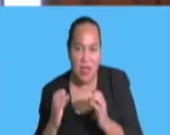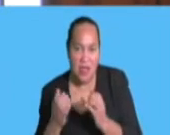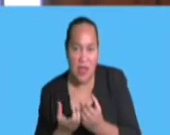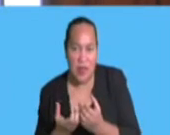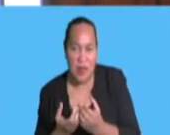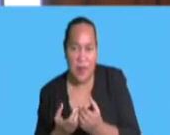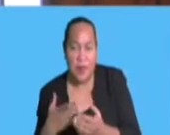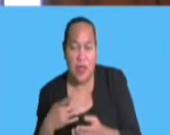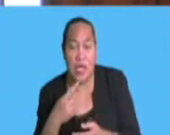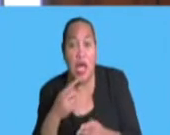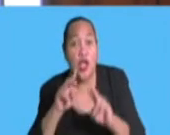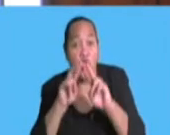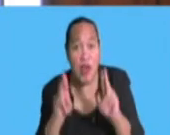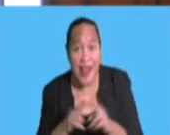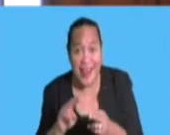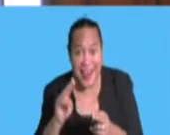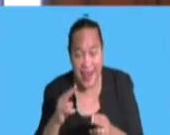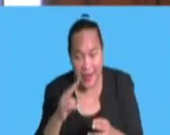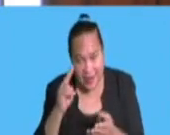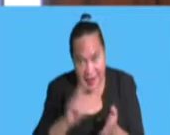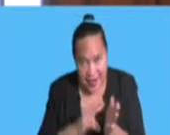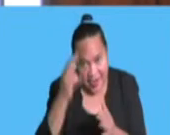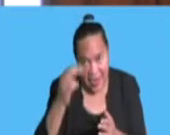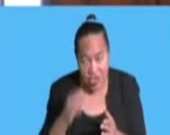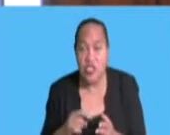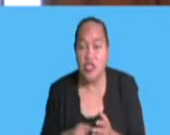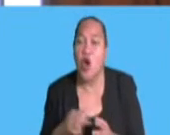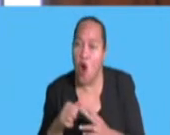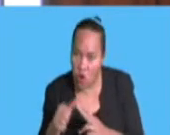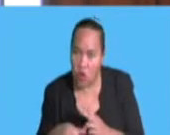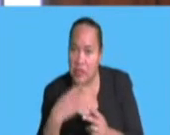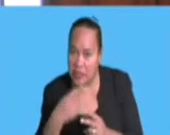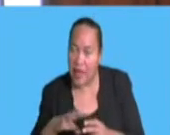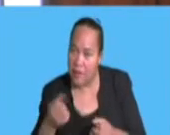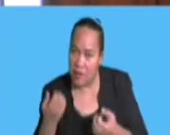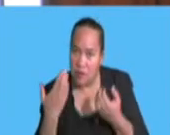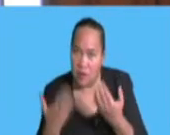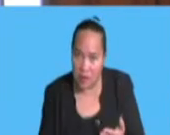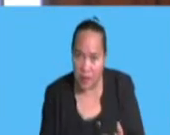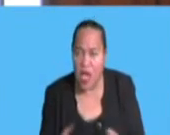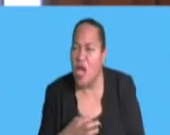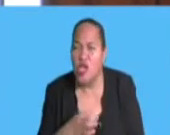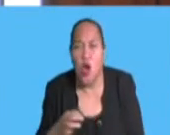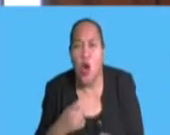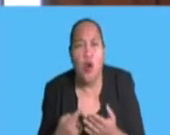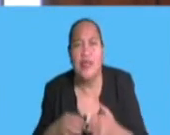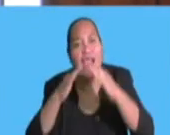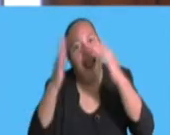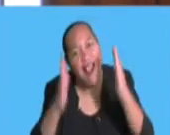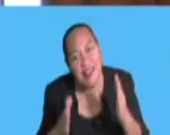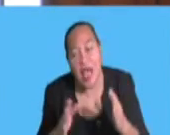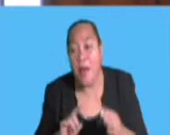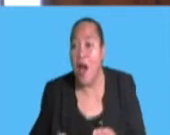the United Nations also defines accessible and adequate housing. It's more than just four walls and a roof. It's the right of